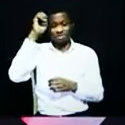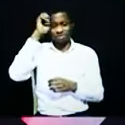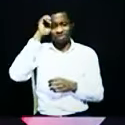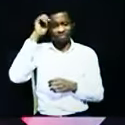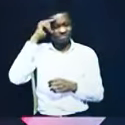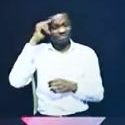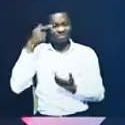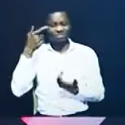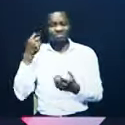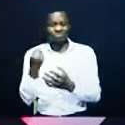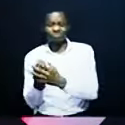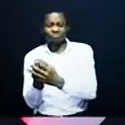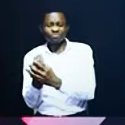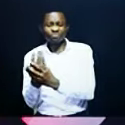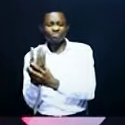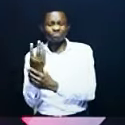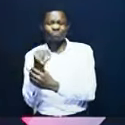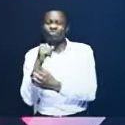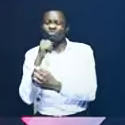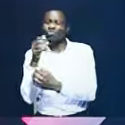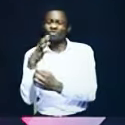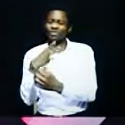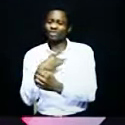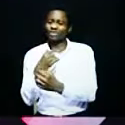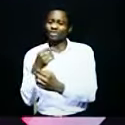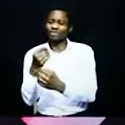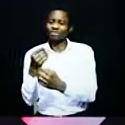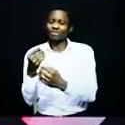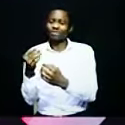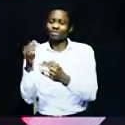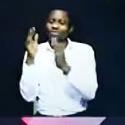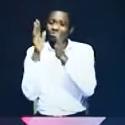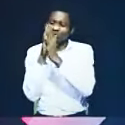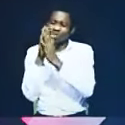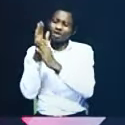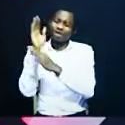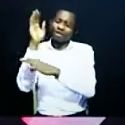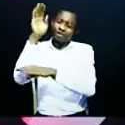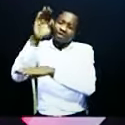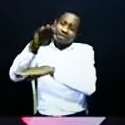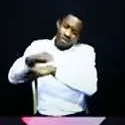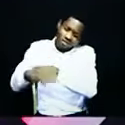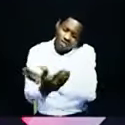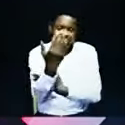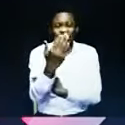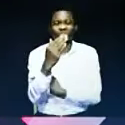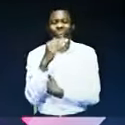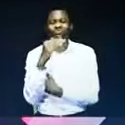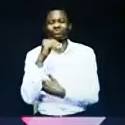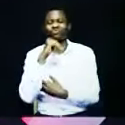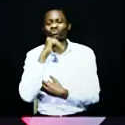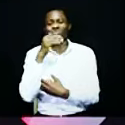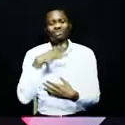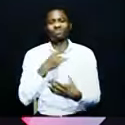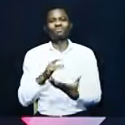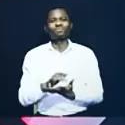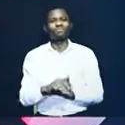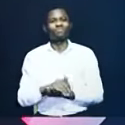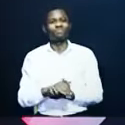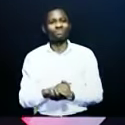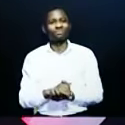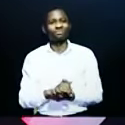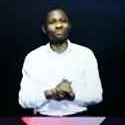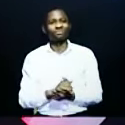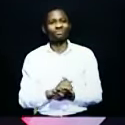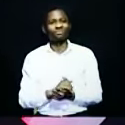know, I didn't like church all night. Because you see a lot of people